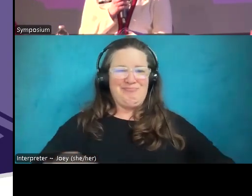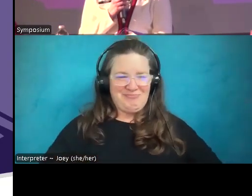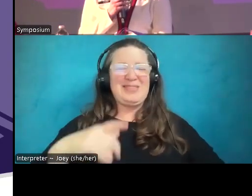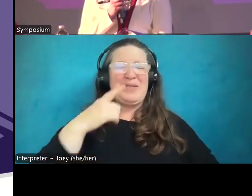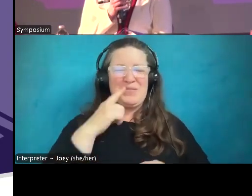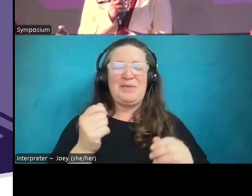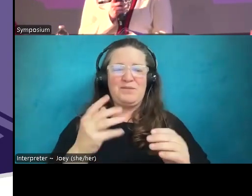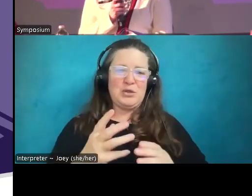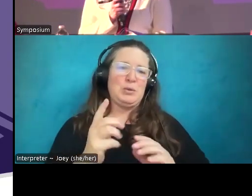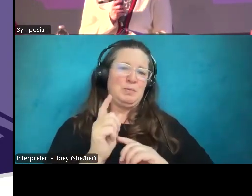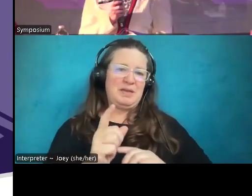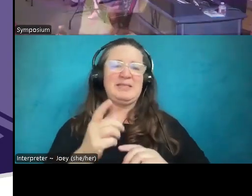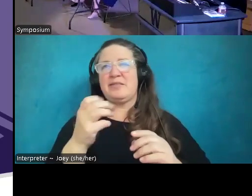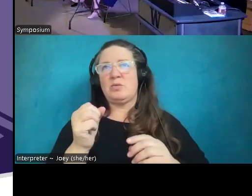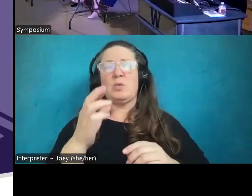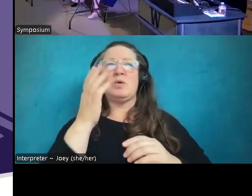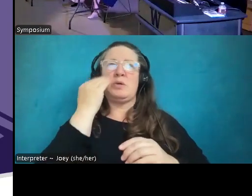day.